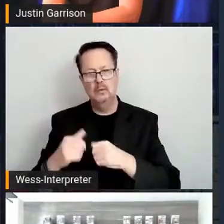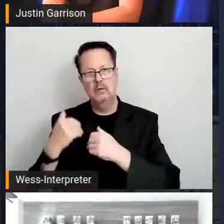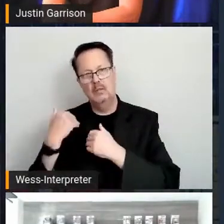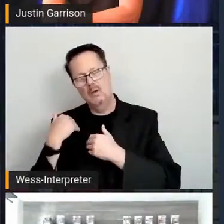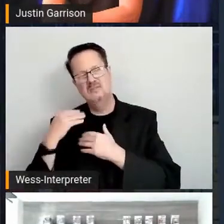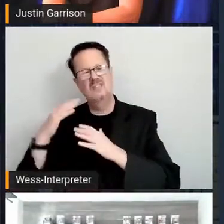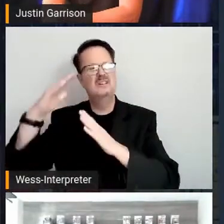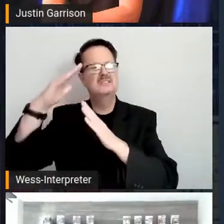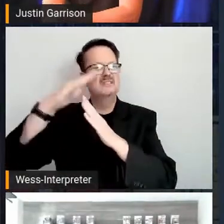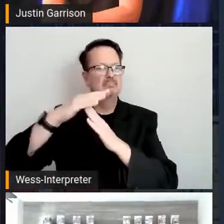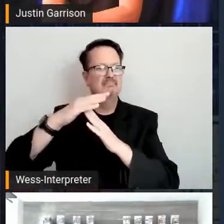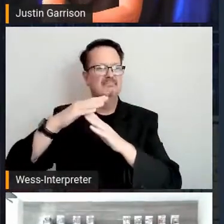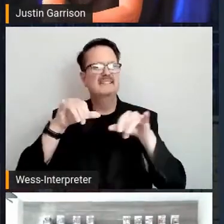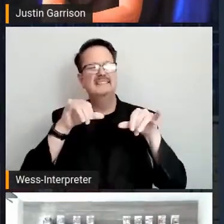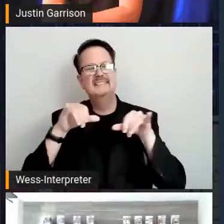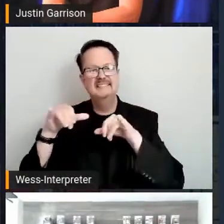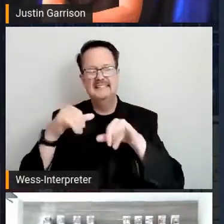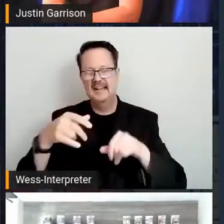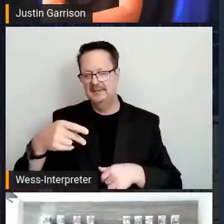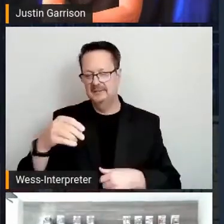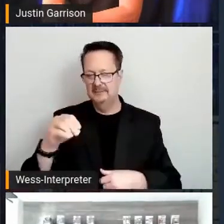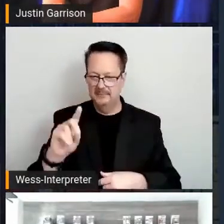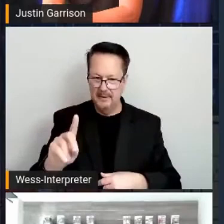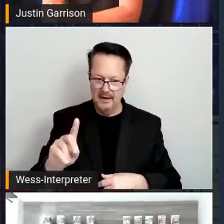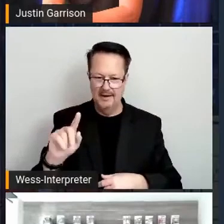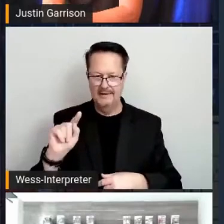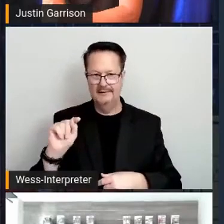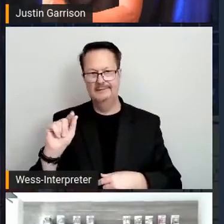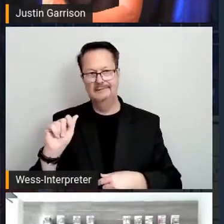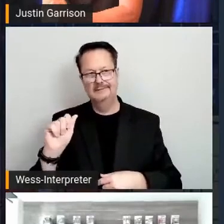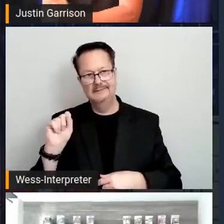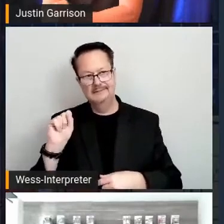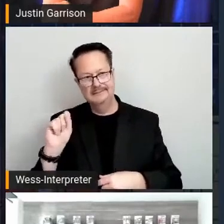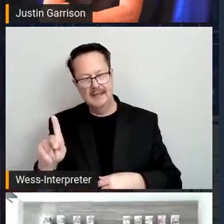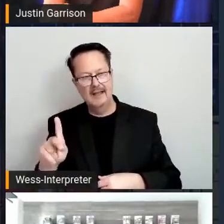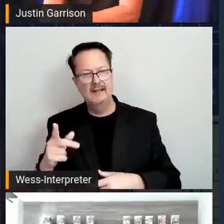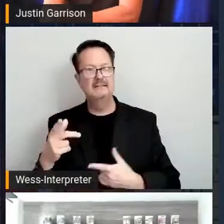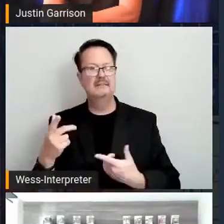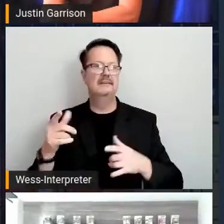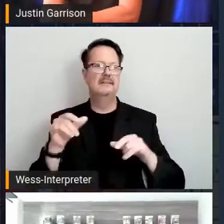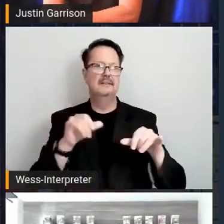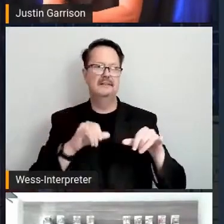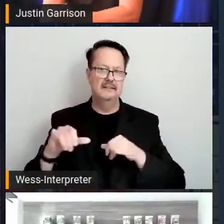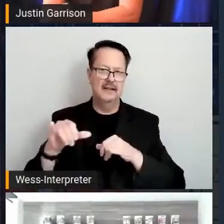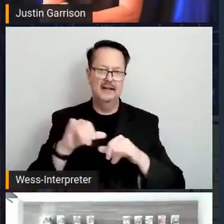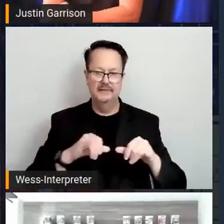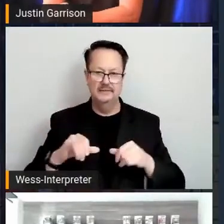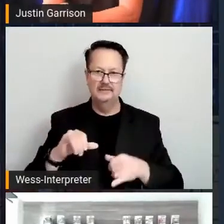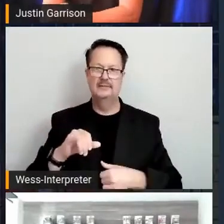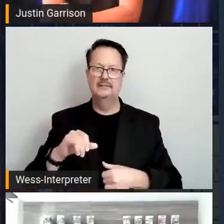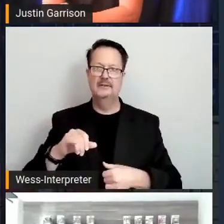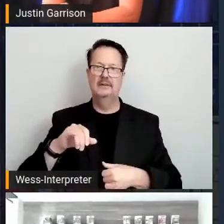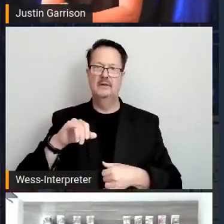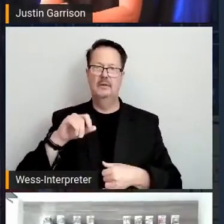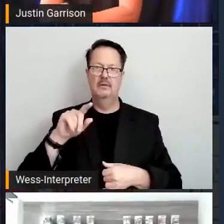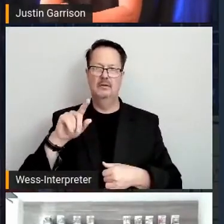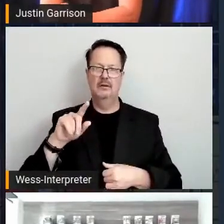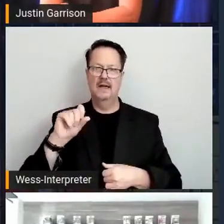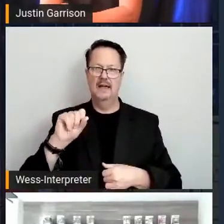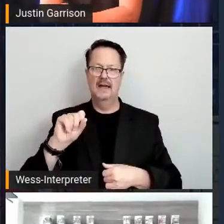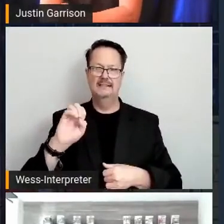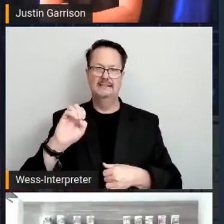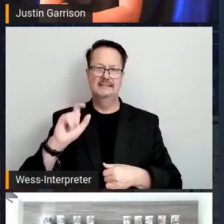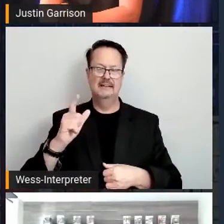standard pod or a task. And those, when it comes down to it, get the standard SE Linux policy of container T. This means they don't have access